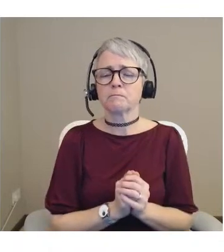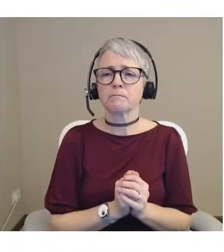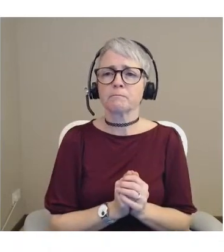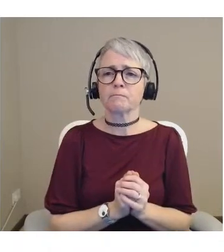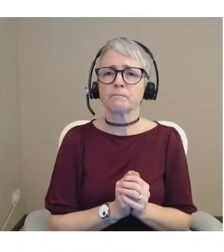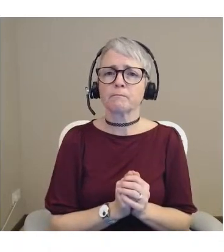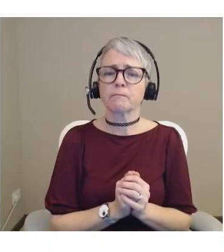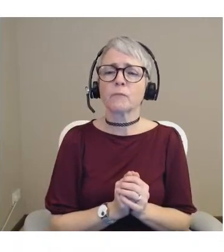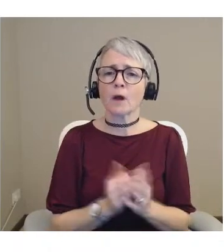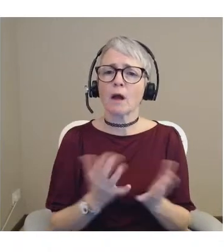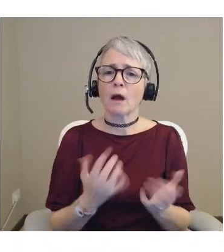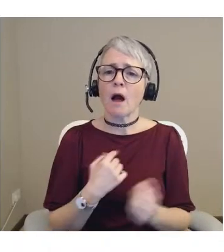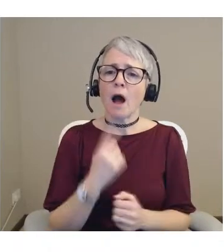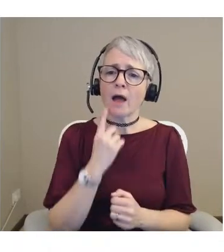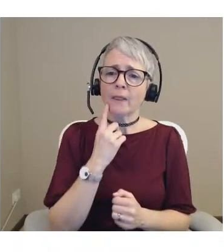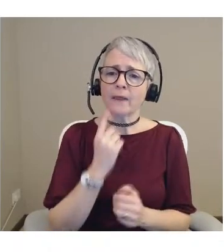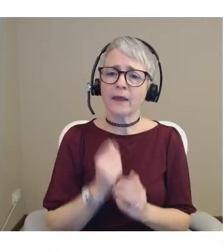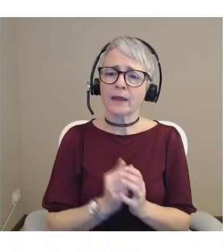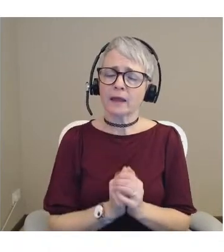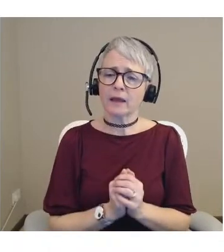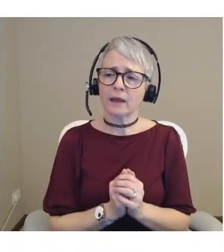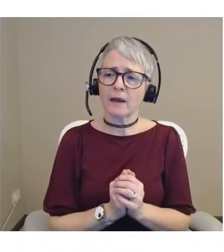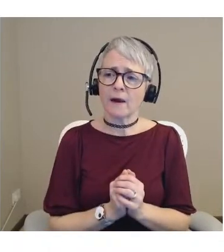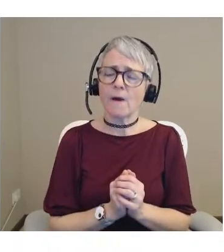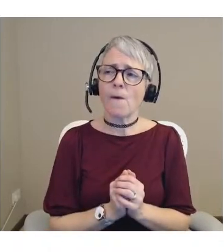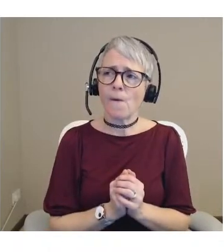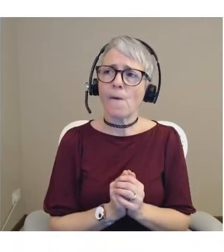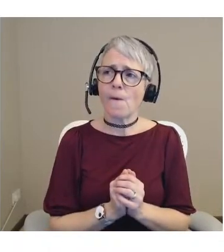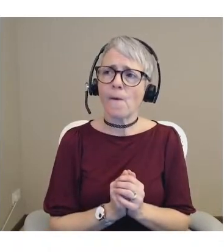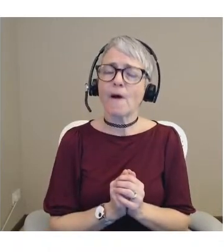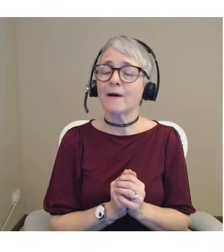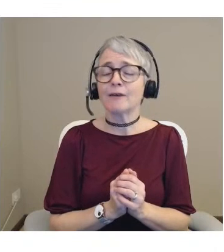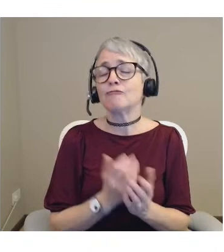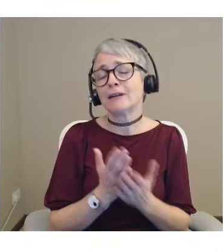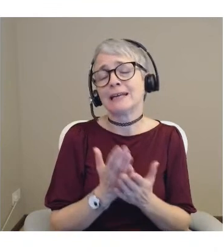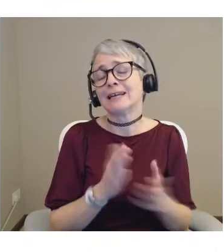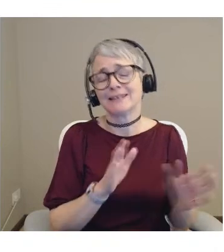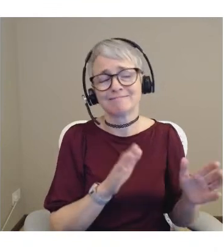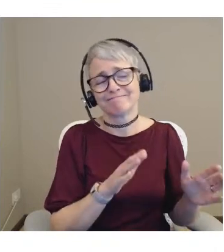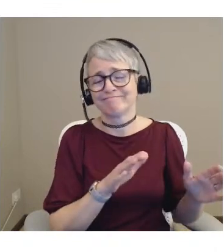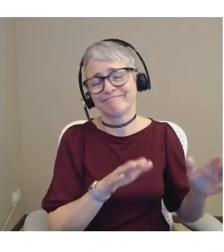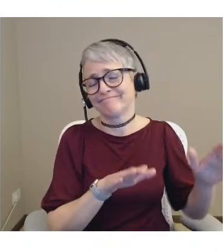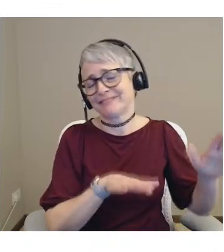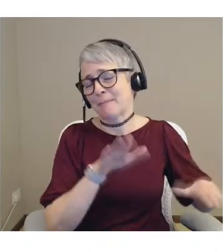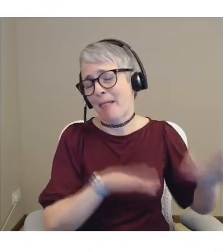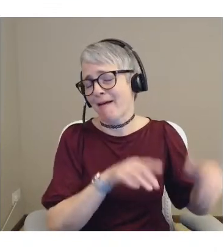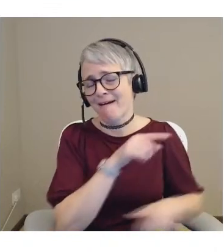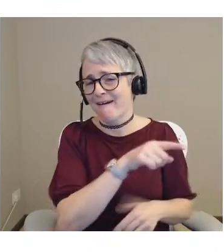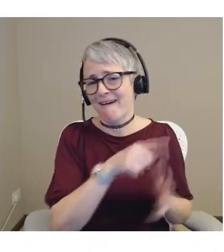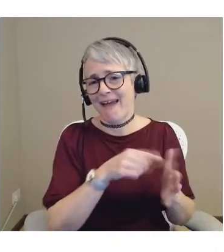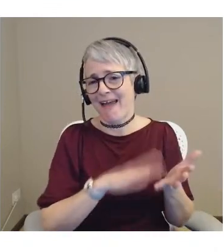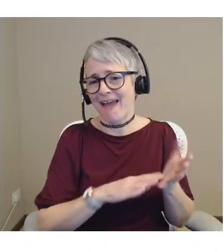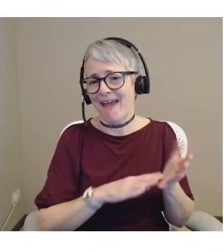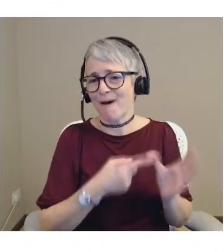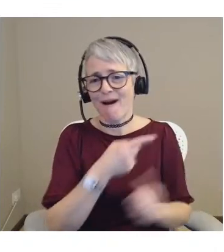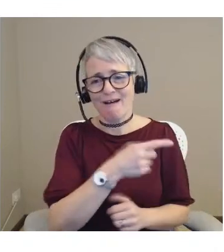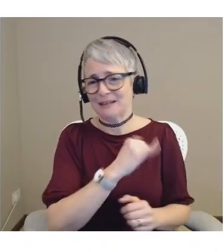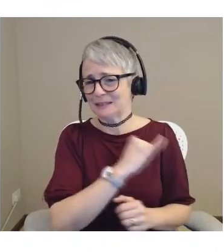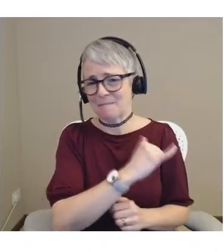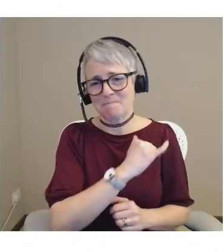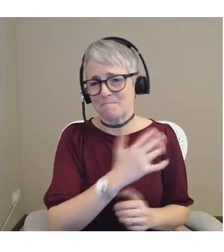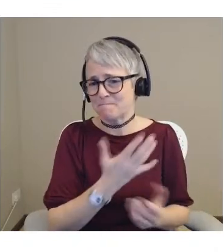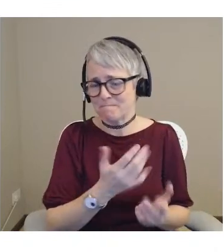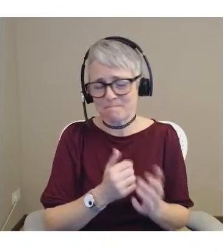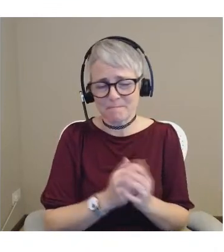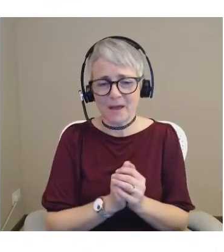of my sort of reflections are very similar to Emma's. I think I was, I knew